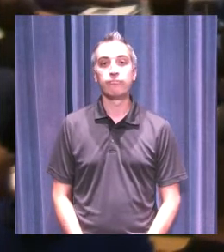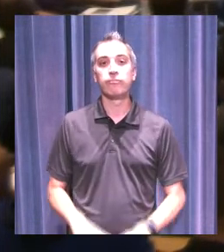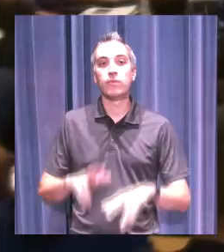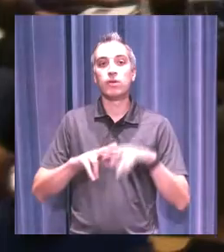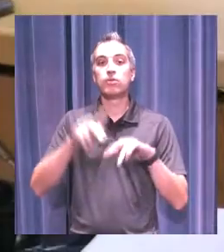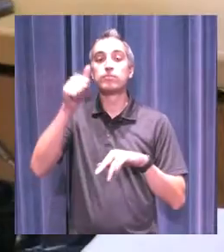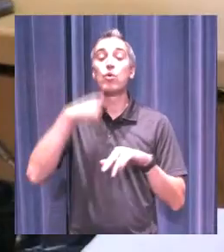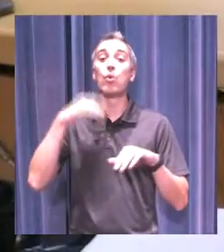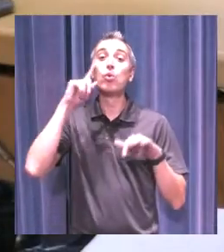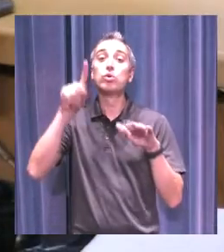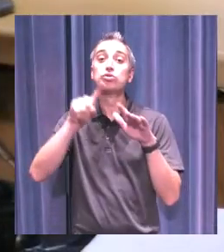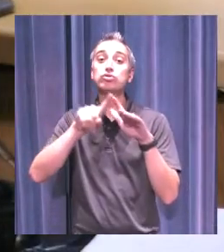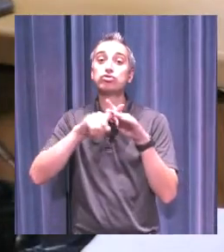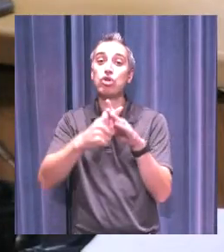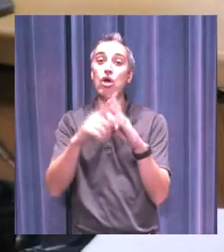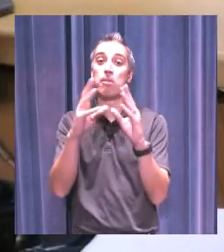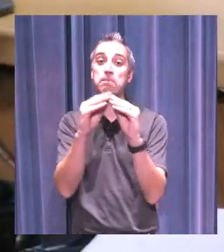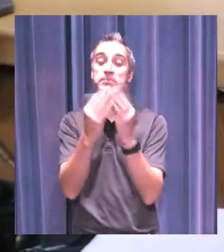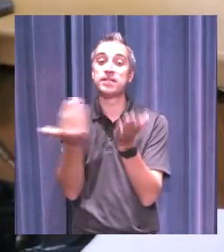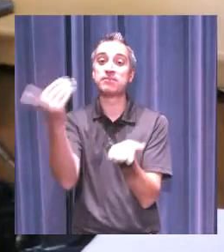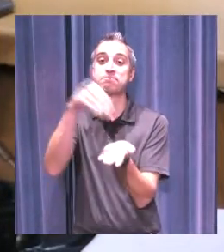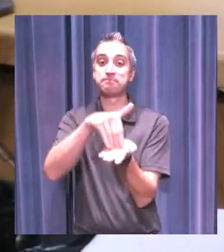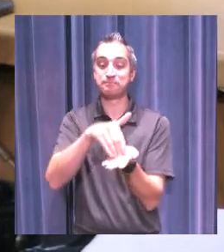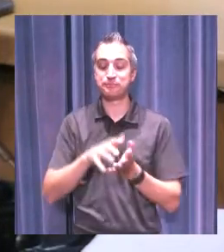We now reconvene the meeting.